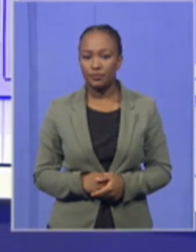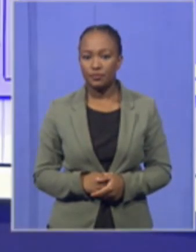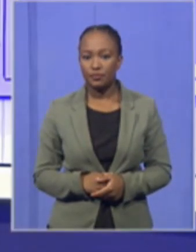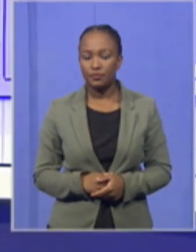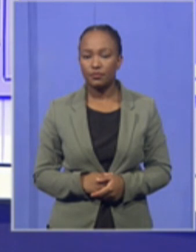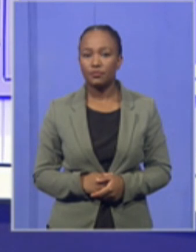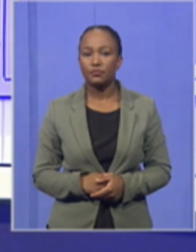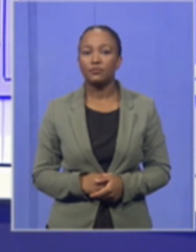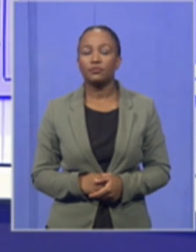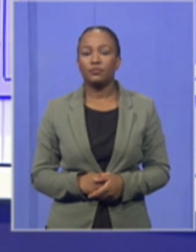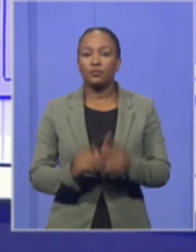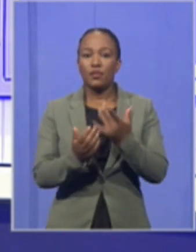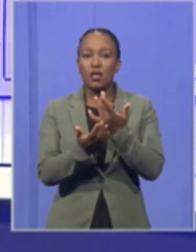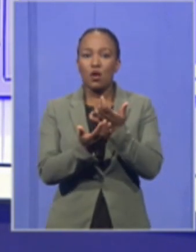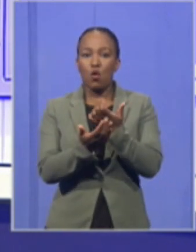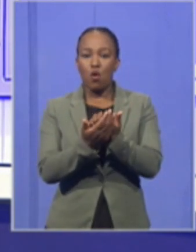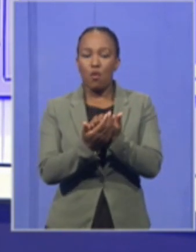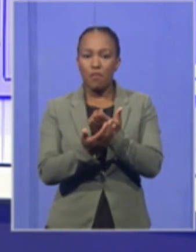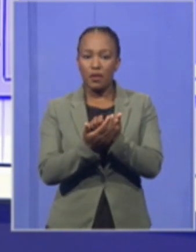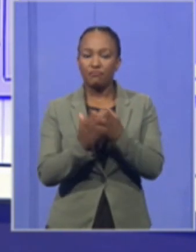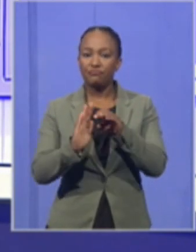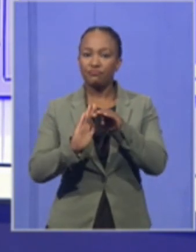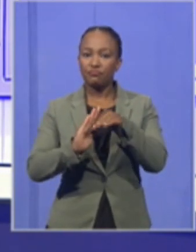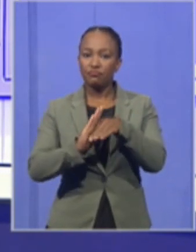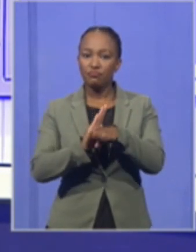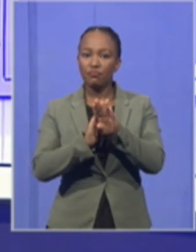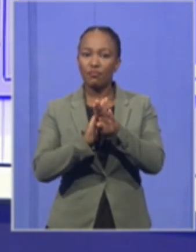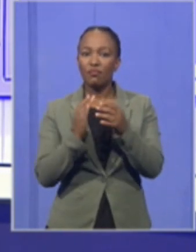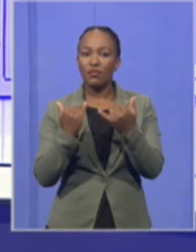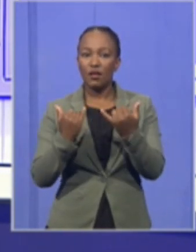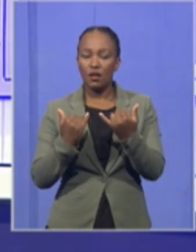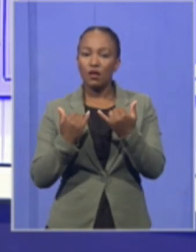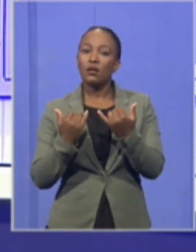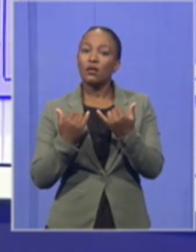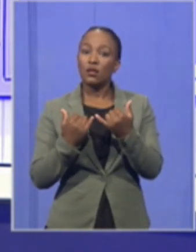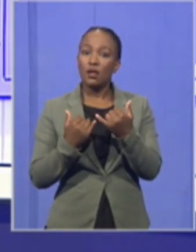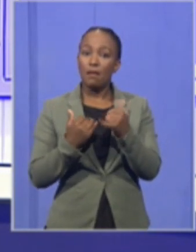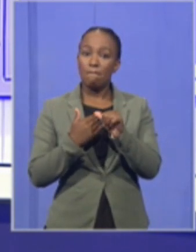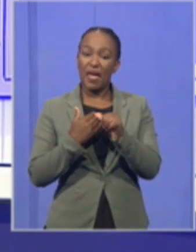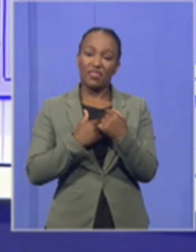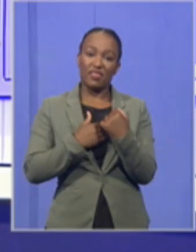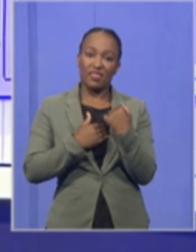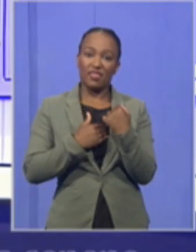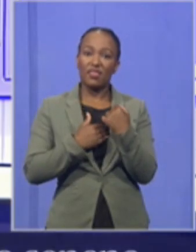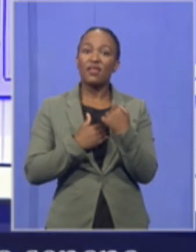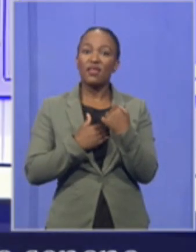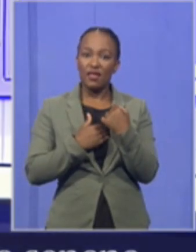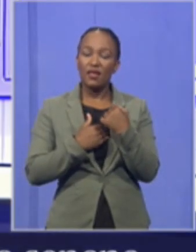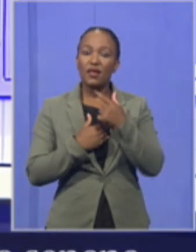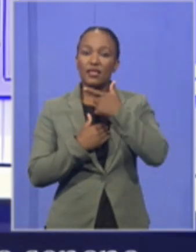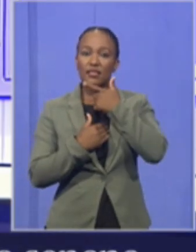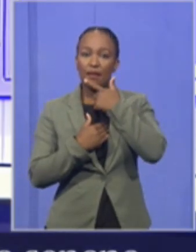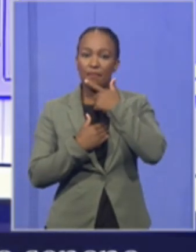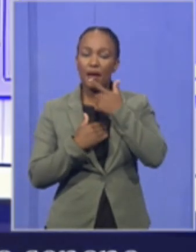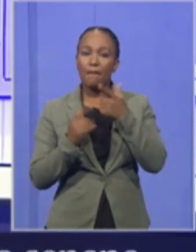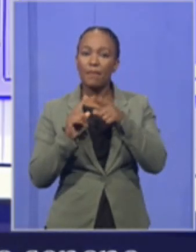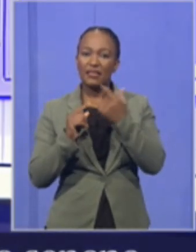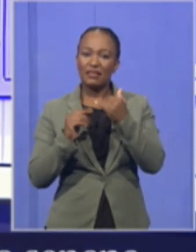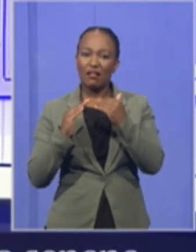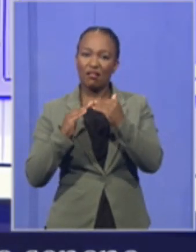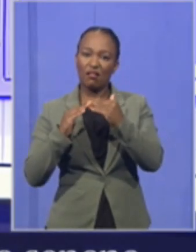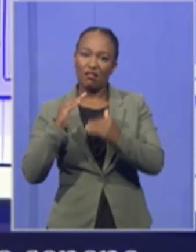Mo go tsa ikonomi inflation ya badirisi e tlhatlogile go senene mo kgweding ya Sedimonthole fela e santse e le kwa tlase ga